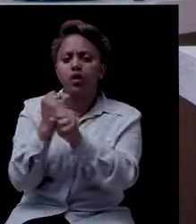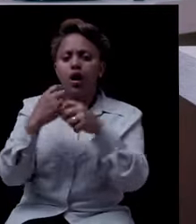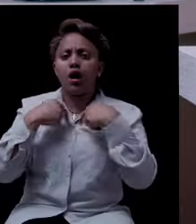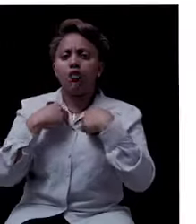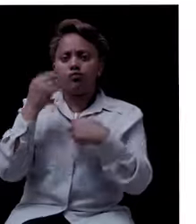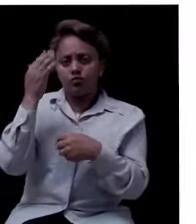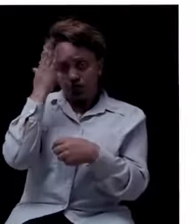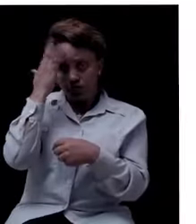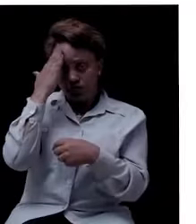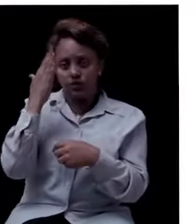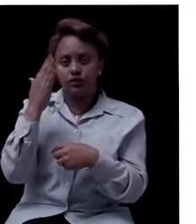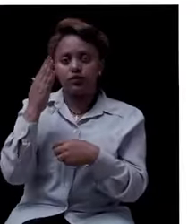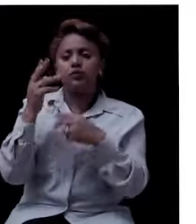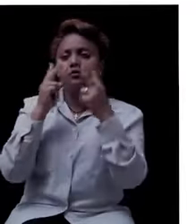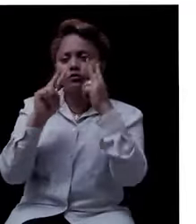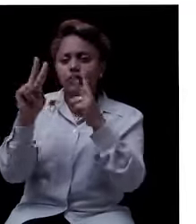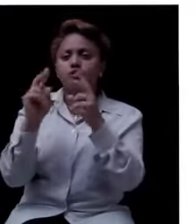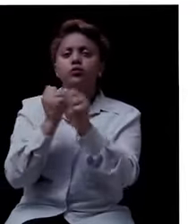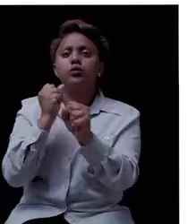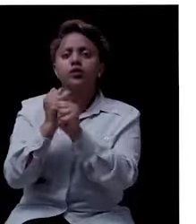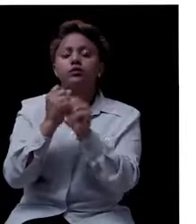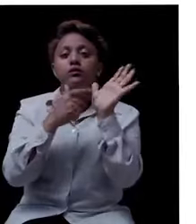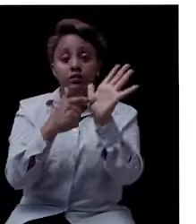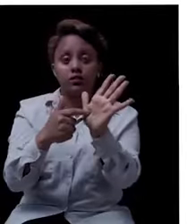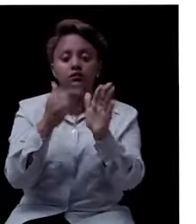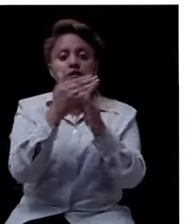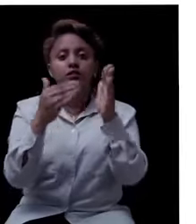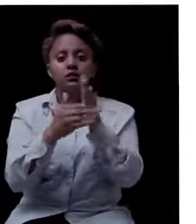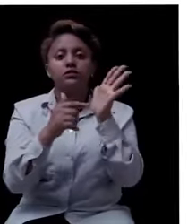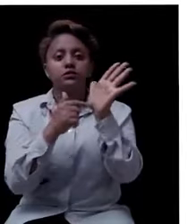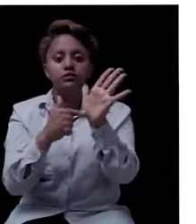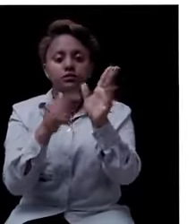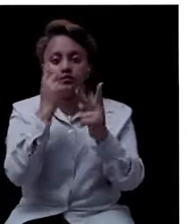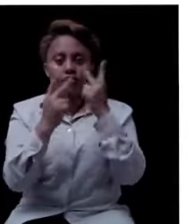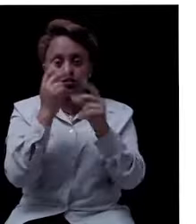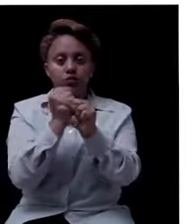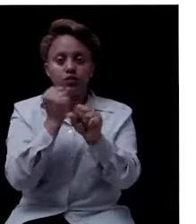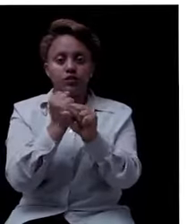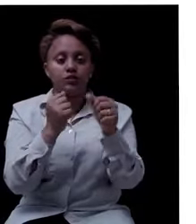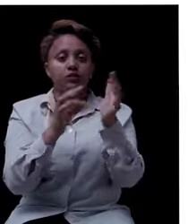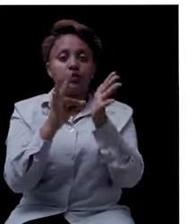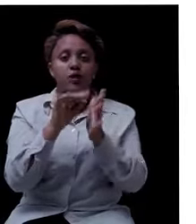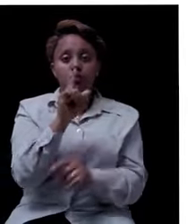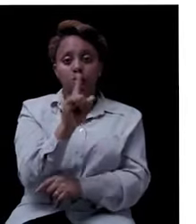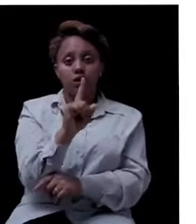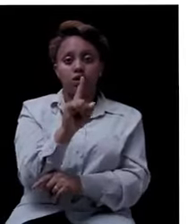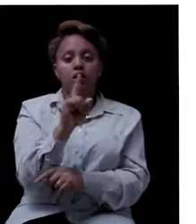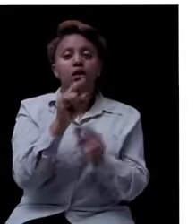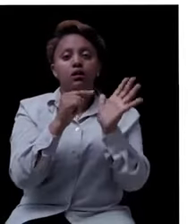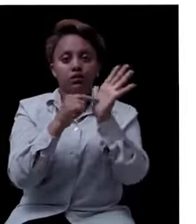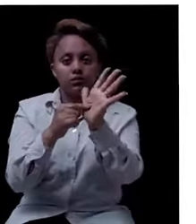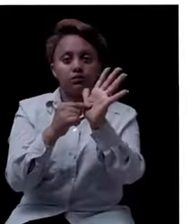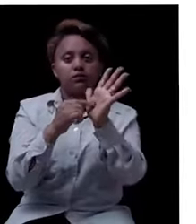works? Here are some steps how computer vision works. Number 1, acquiring an image. Images,